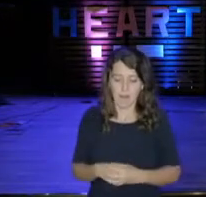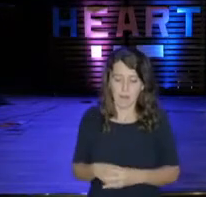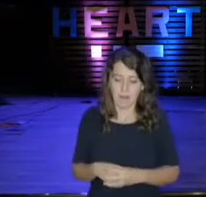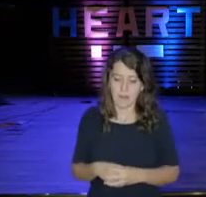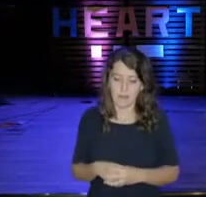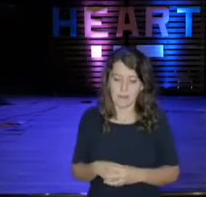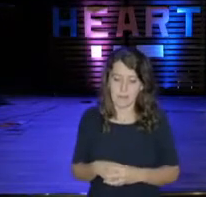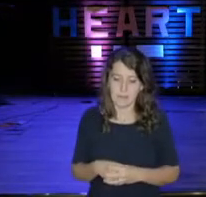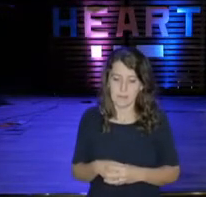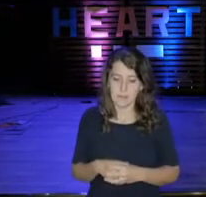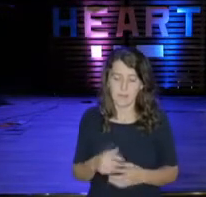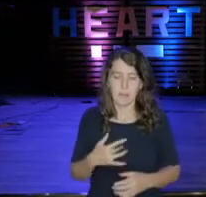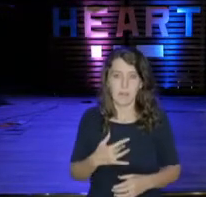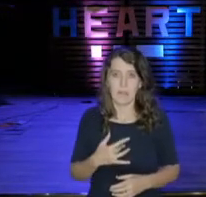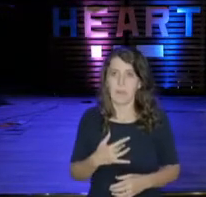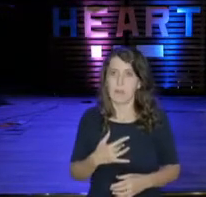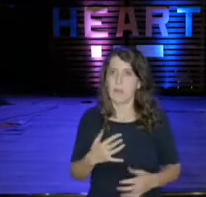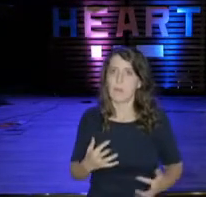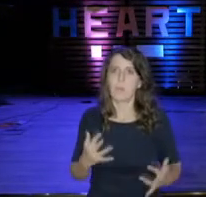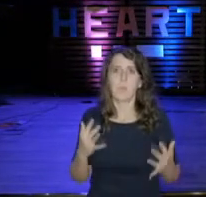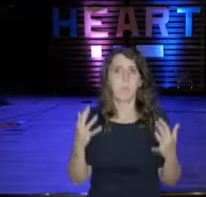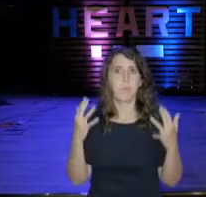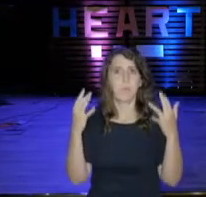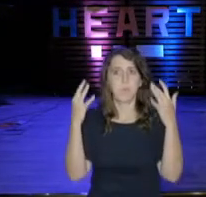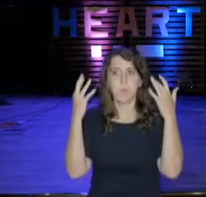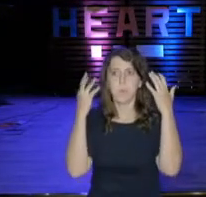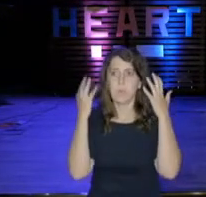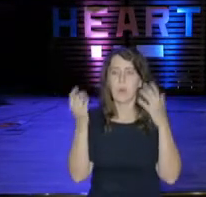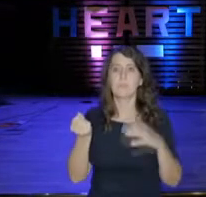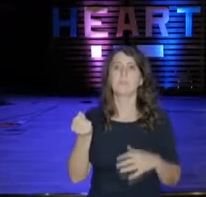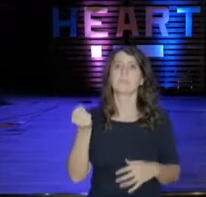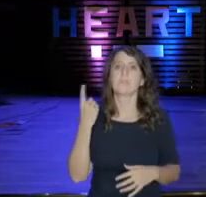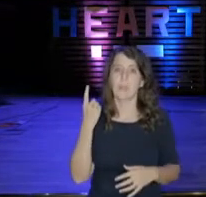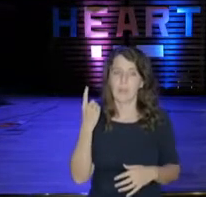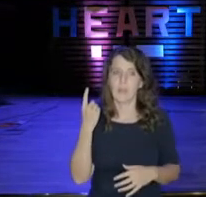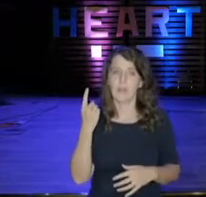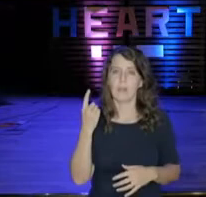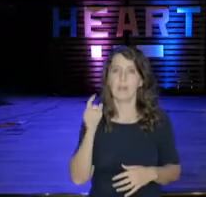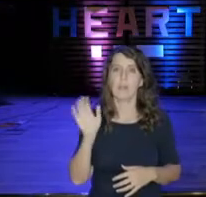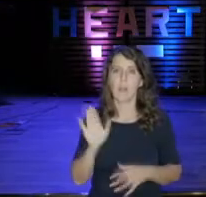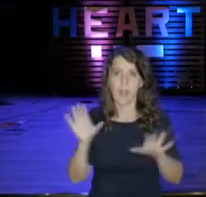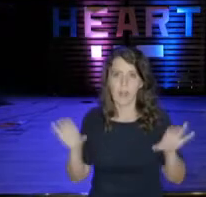And she became overwhelmed with the weight of the reality of what she had done.